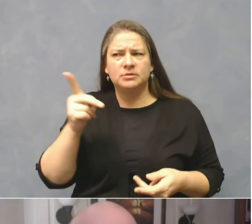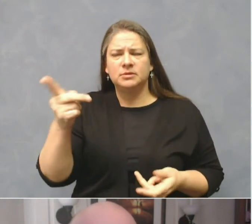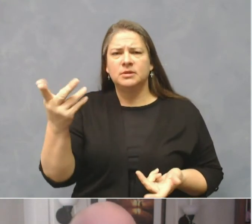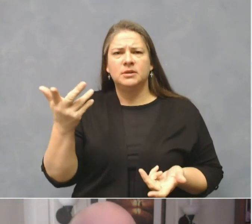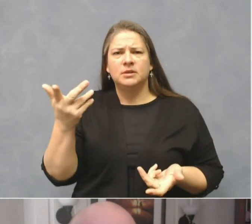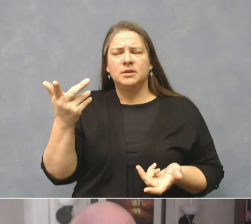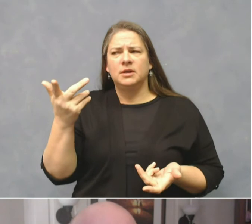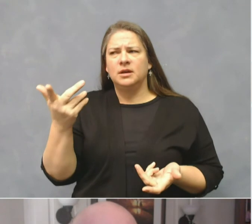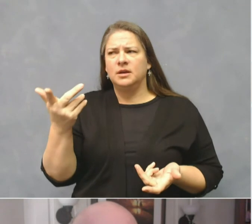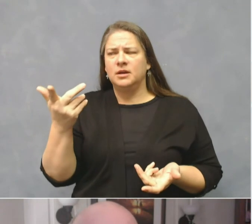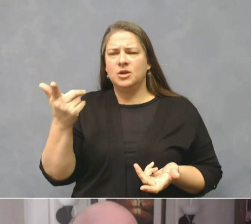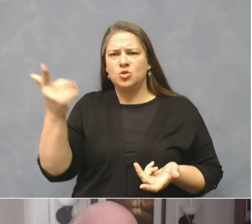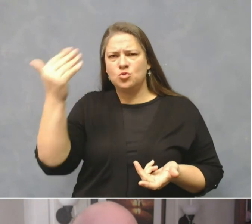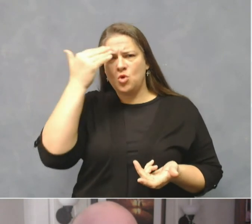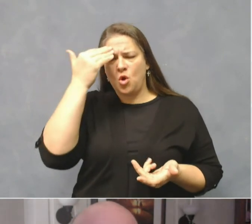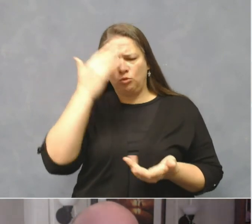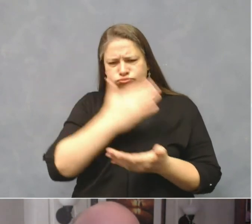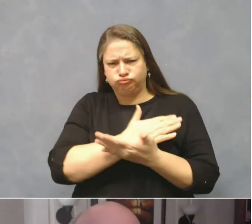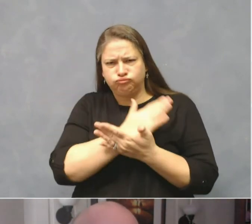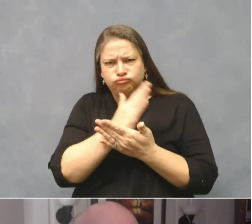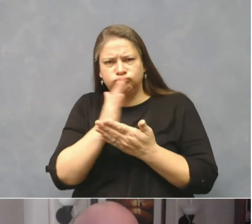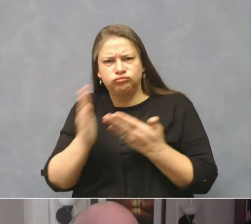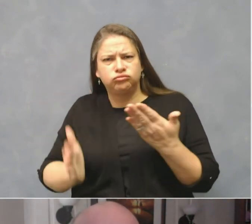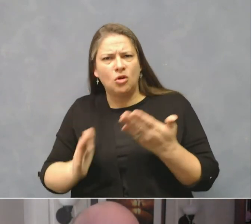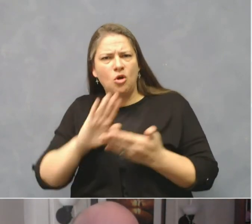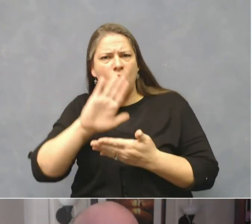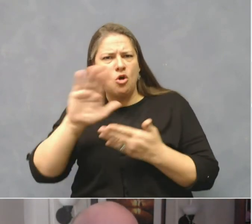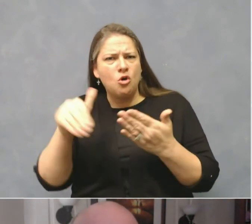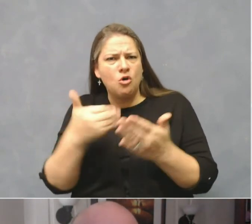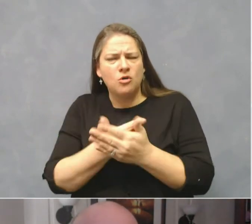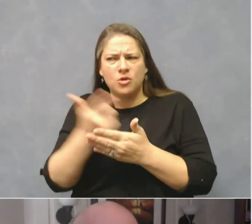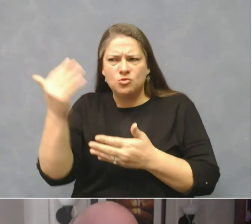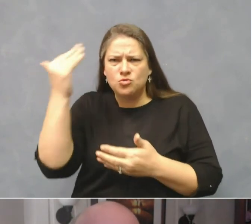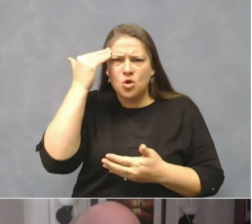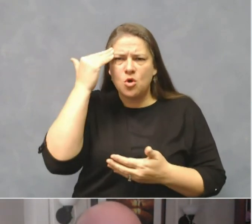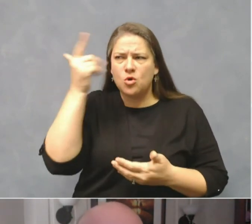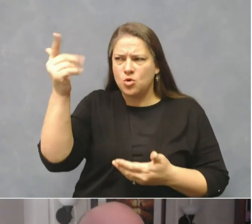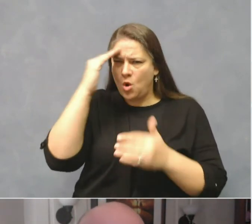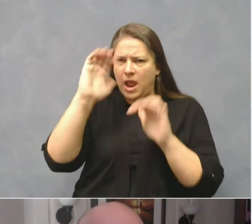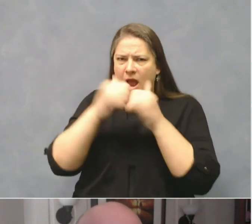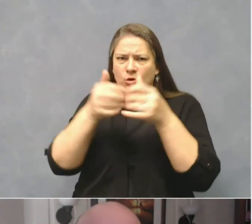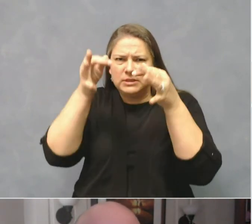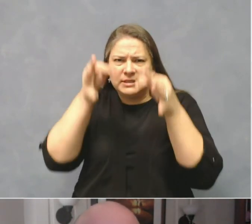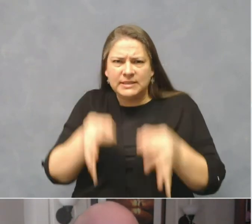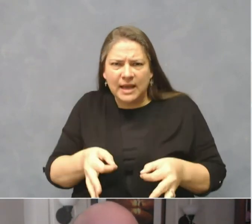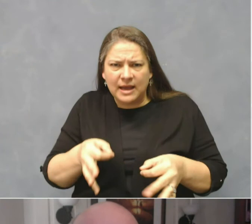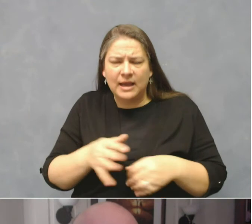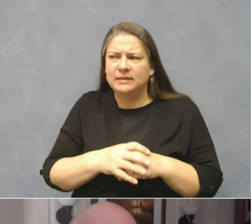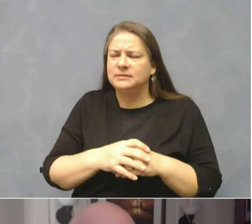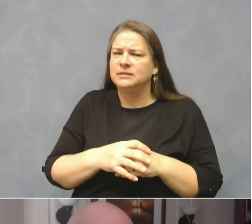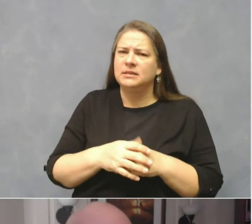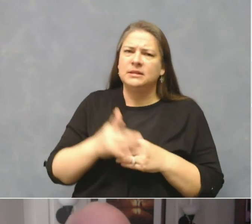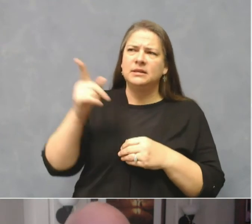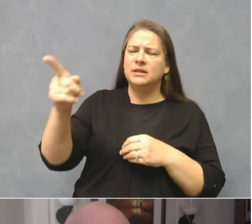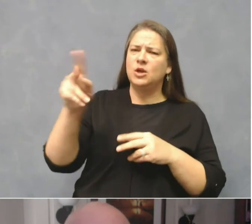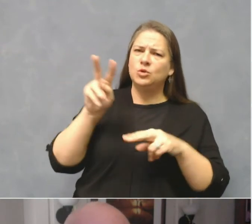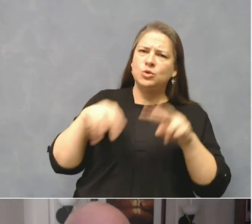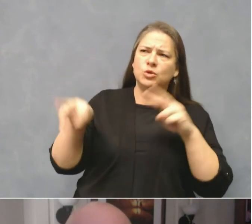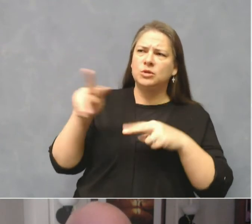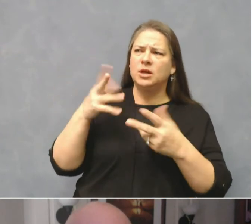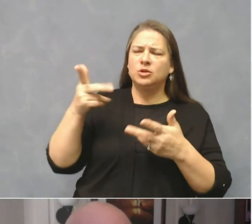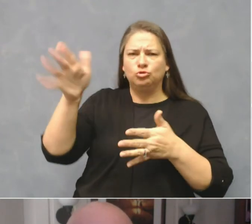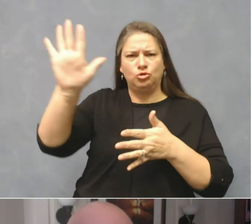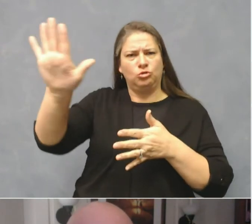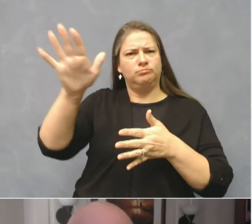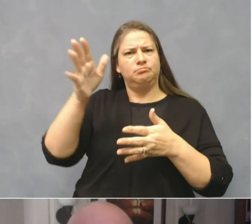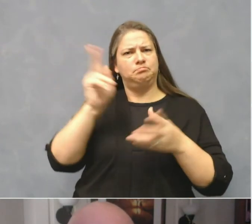of information and make the best informed decisions we can based on experts and good judgment and trying to